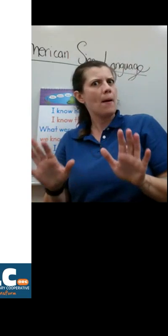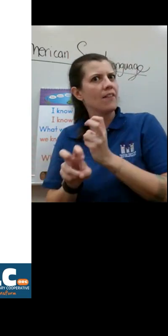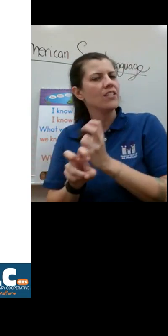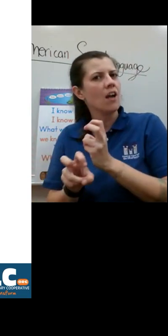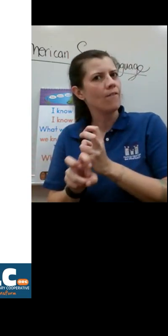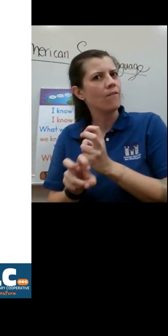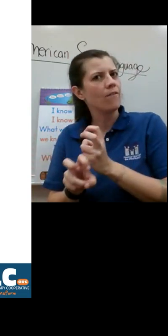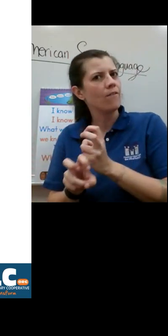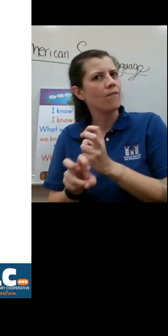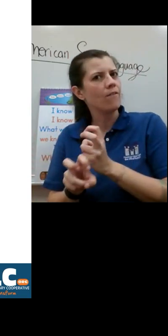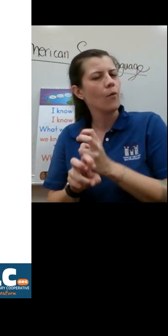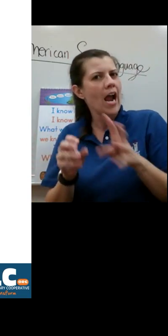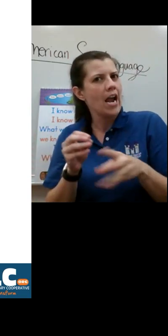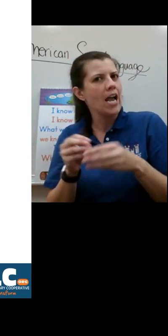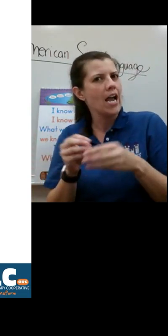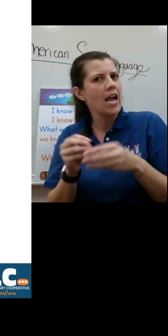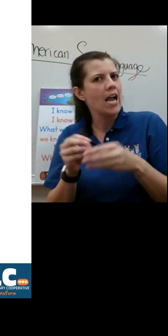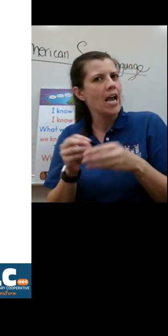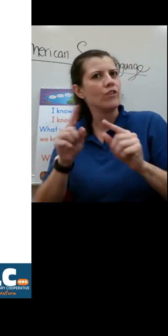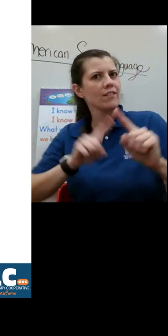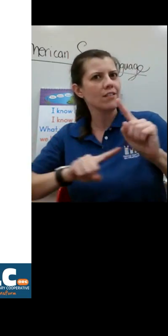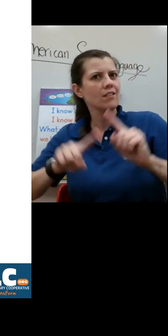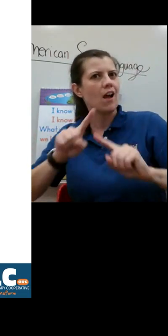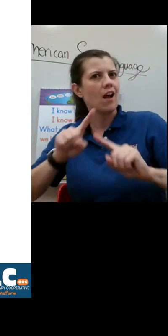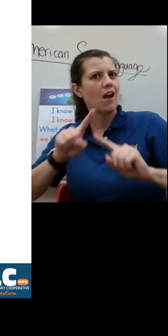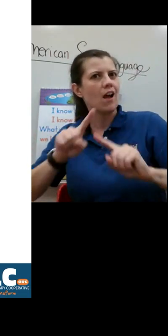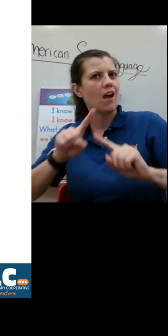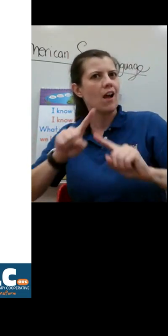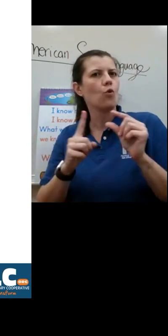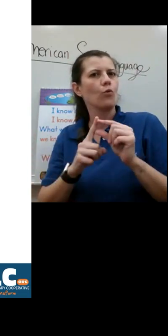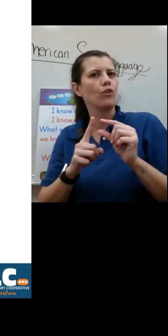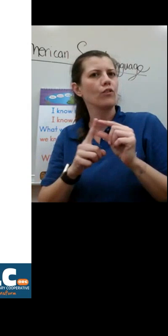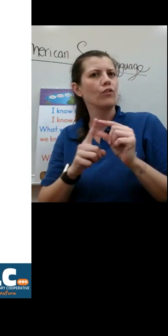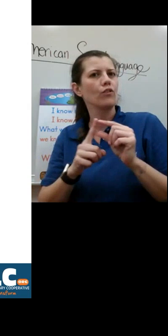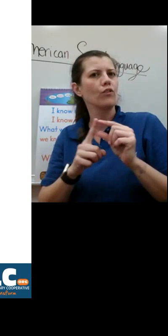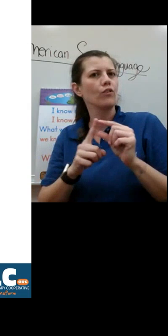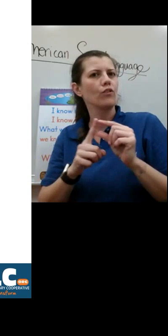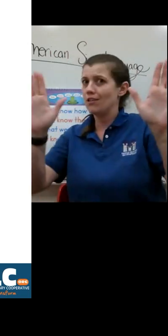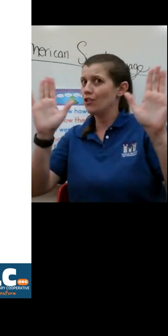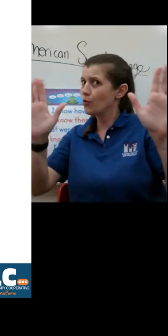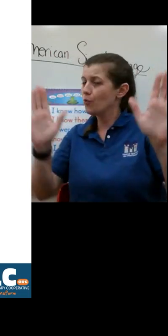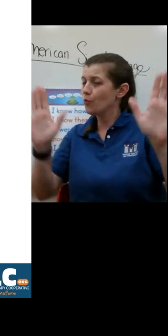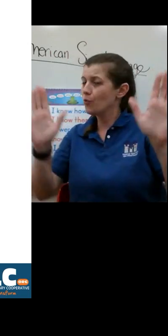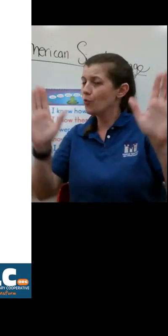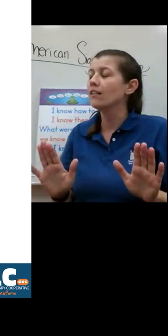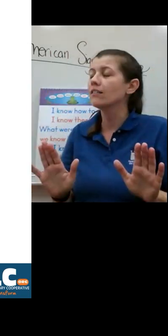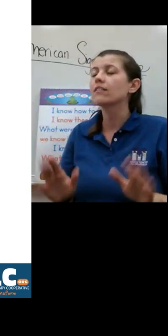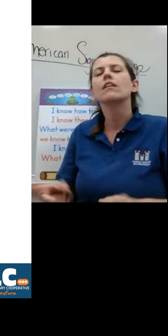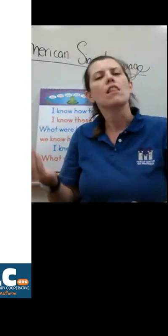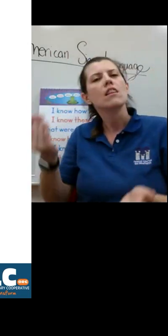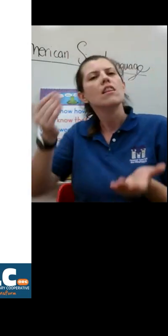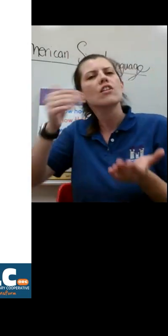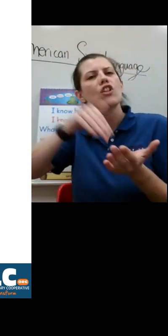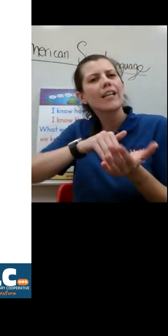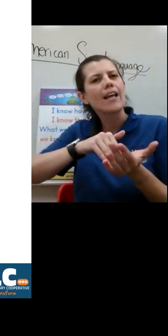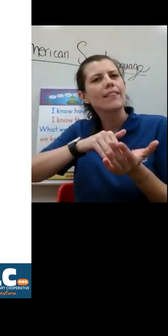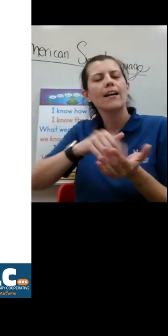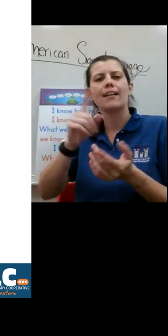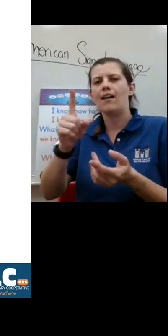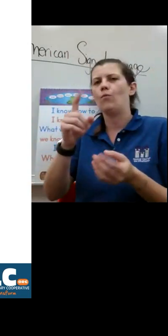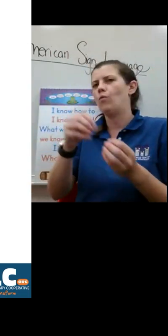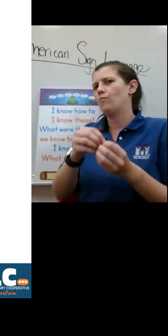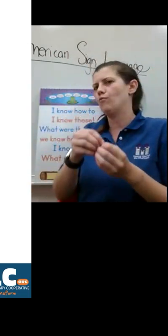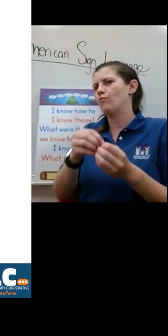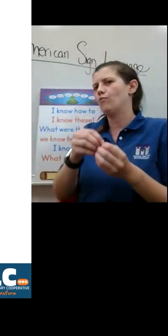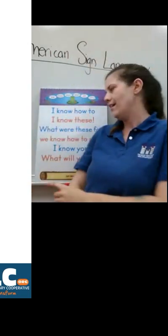Yeah, that might be a little bit of a tough one, but adding more sounds, more words. And you're doing great. Let's look